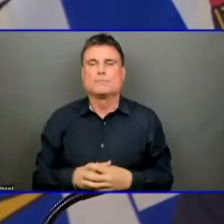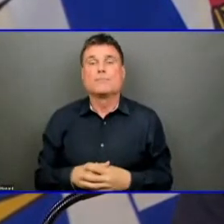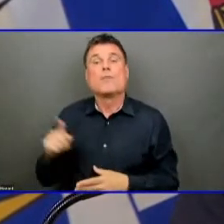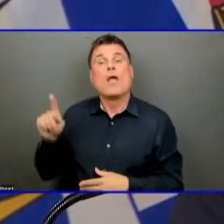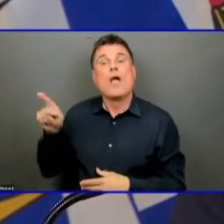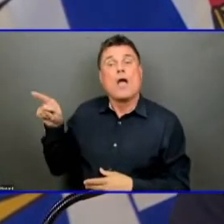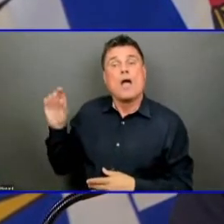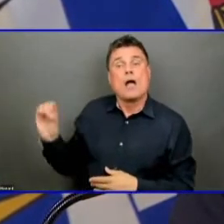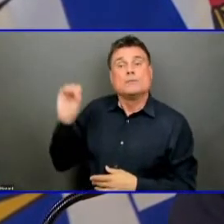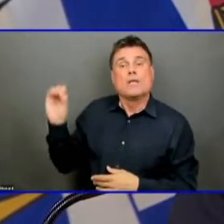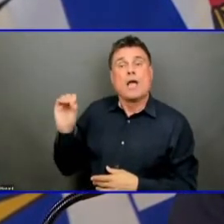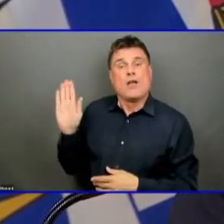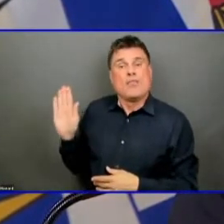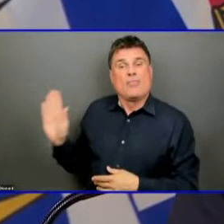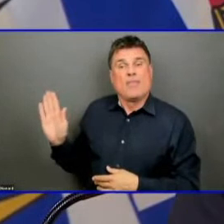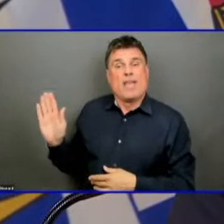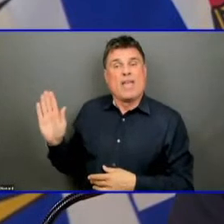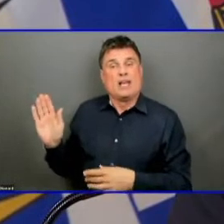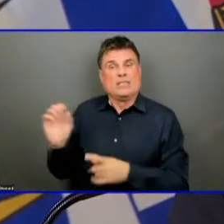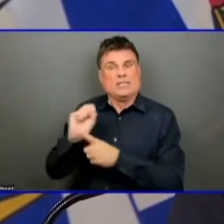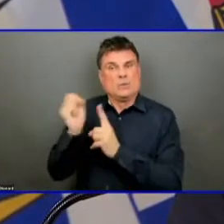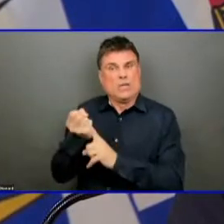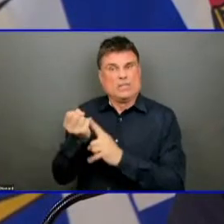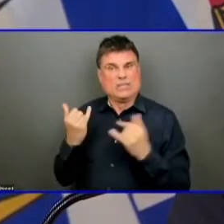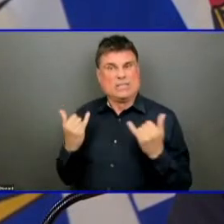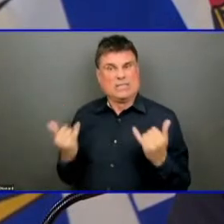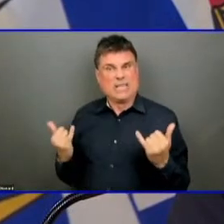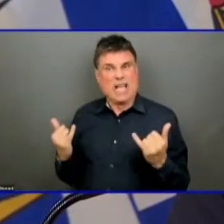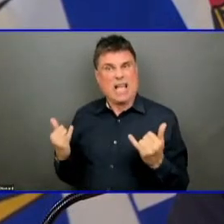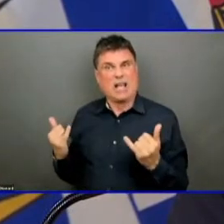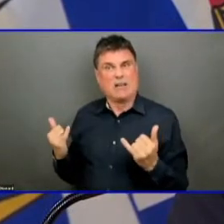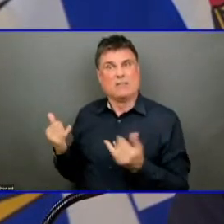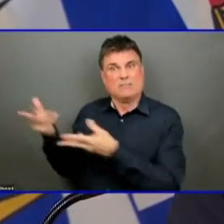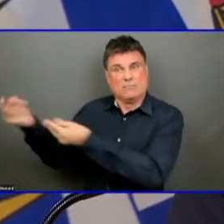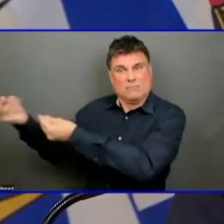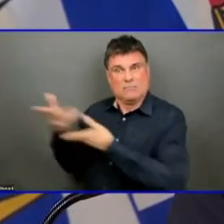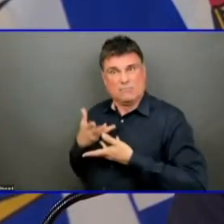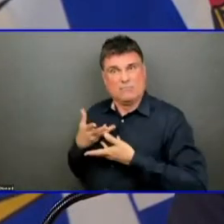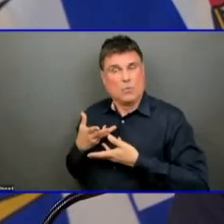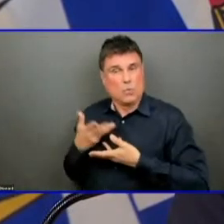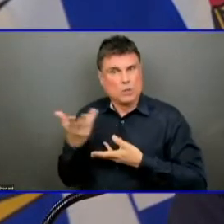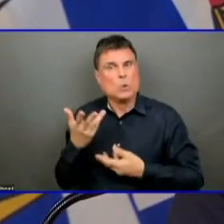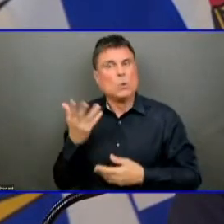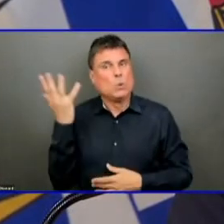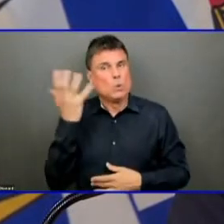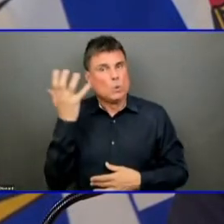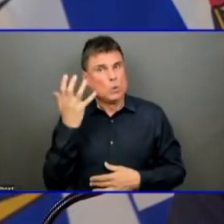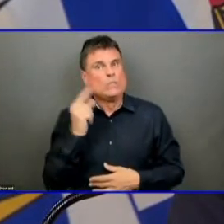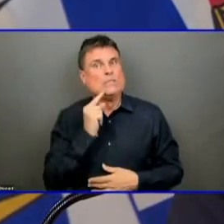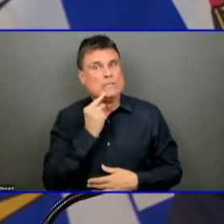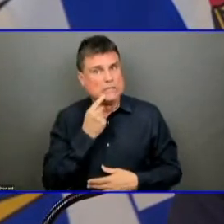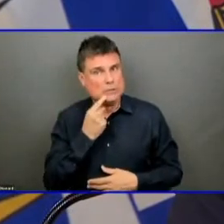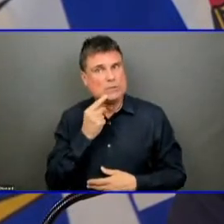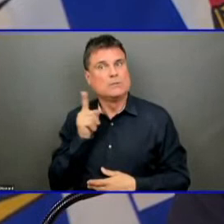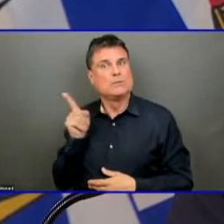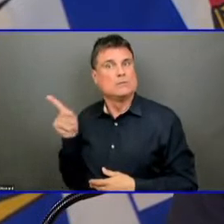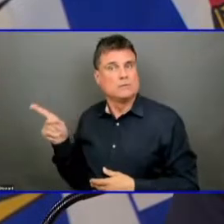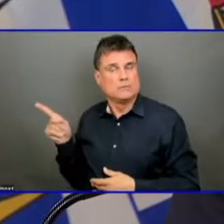situation. You mentioned that we're about a month behind Ontario. So are we doing enough here to prevent our very dire